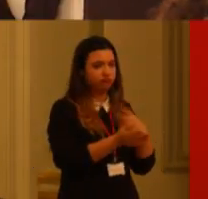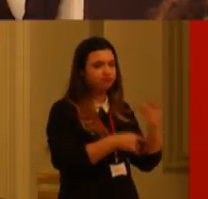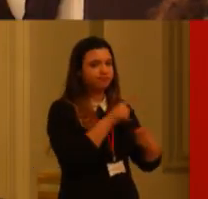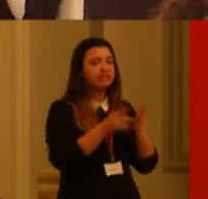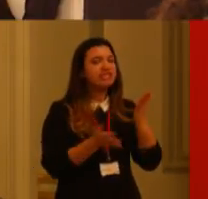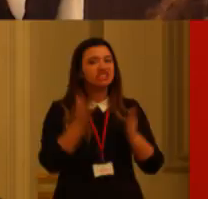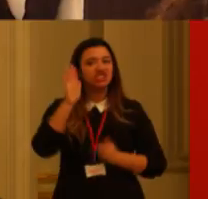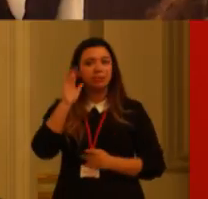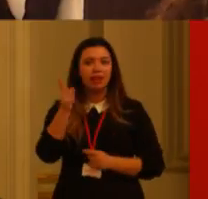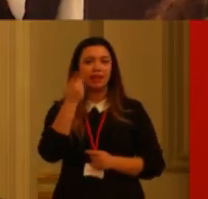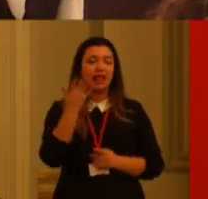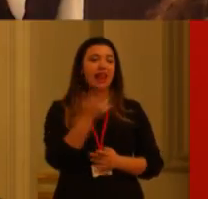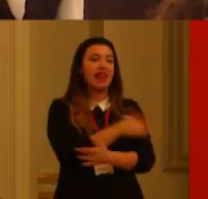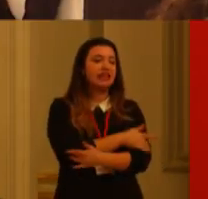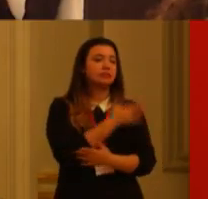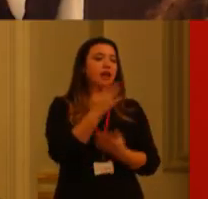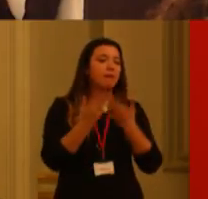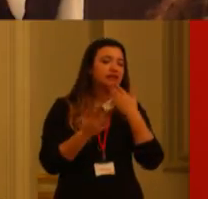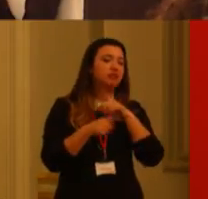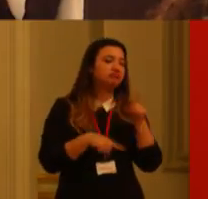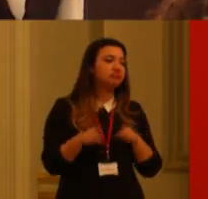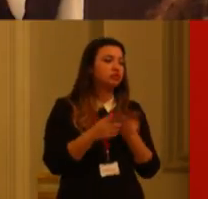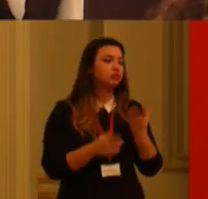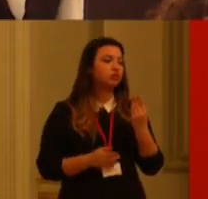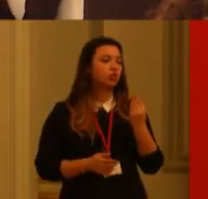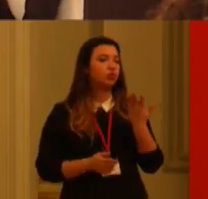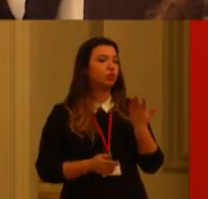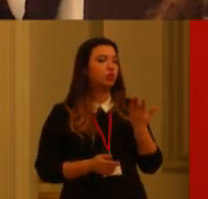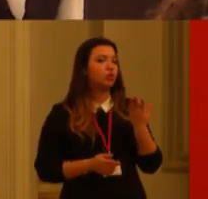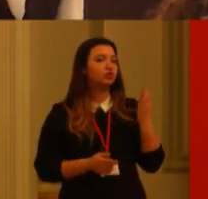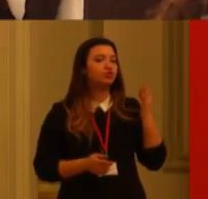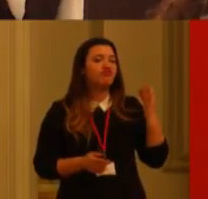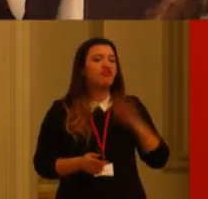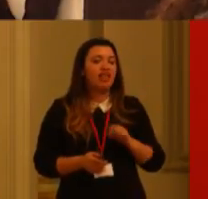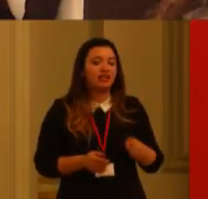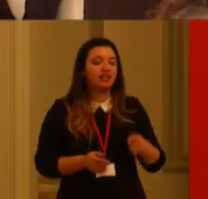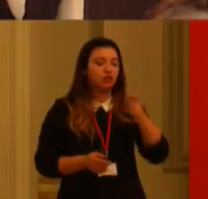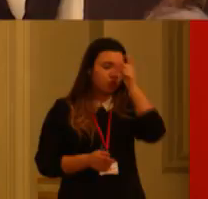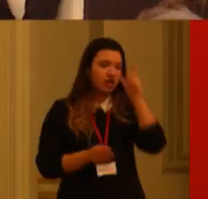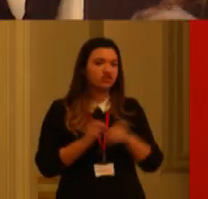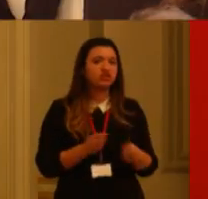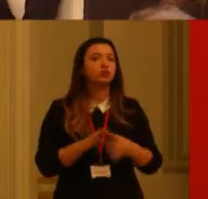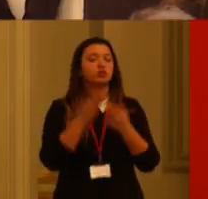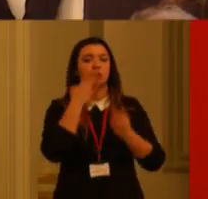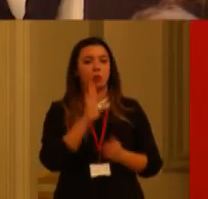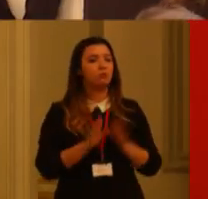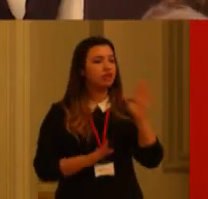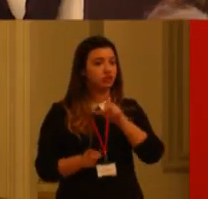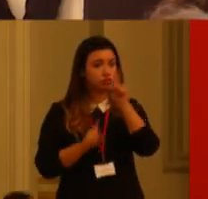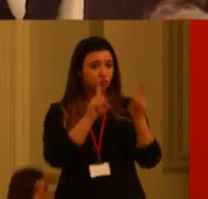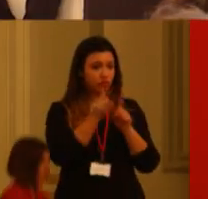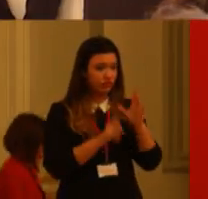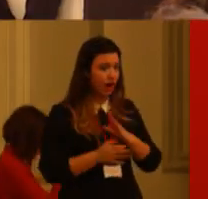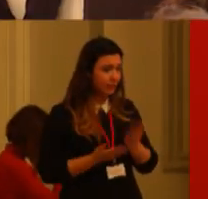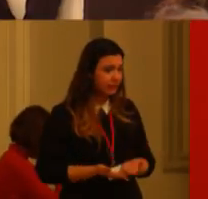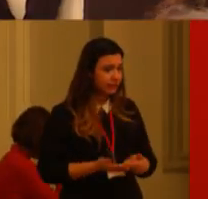of a lower class, if you are if you have a more disadvantageous identity, such as a lesbian, there are hardly any